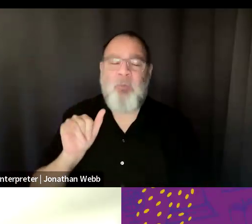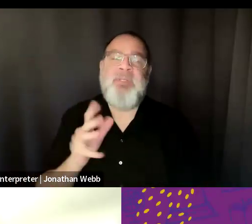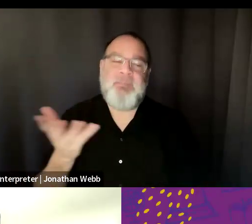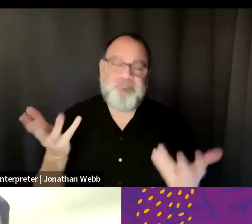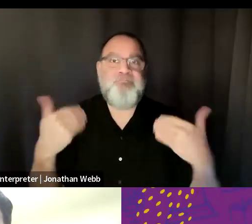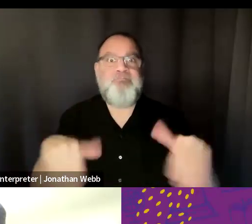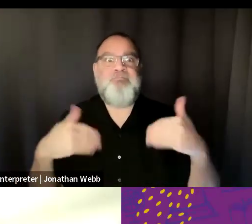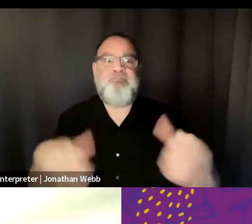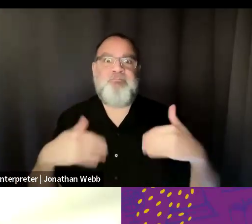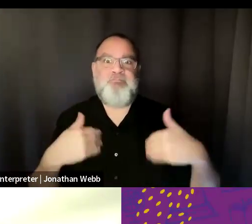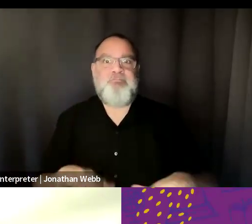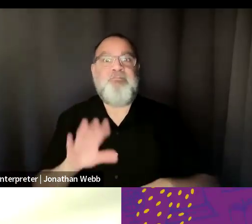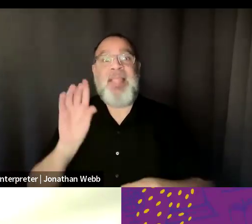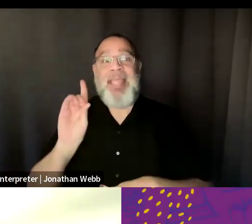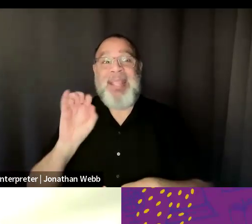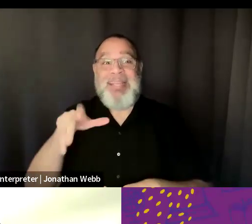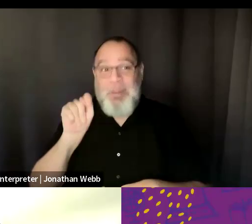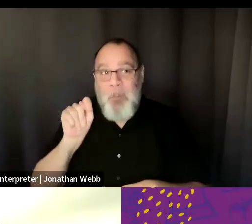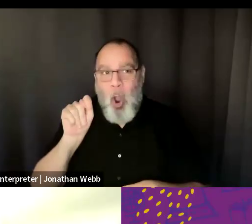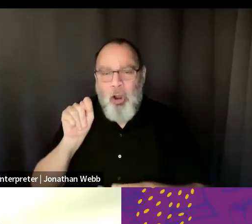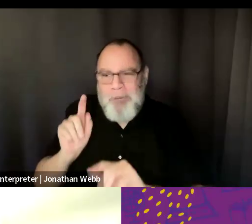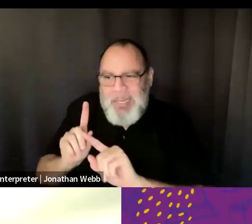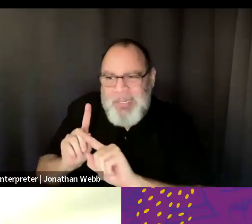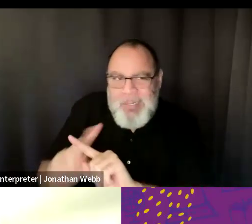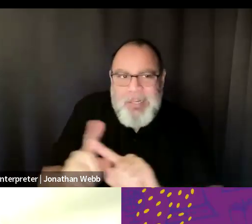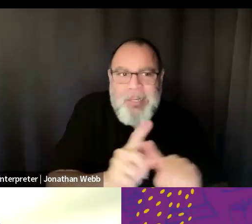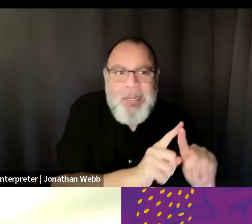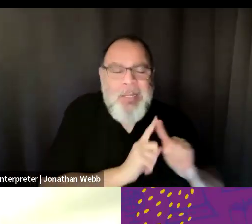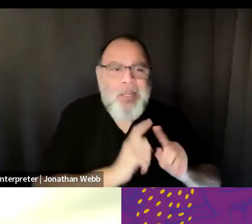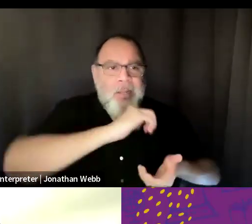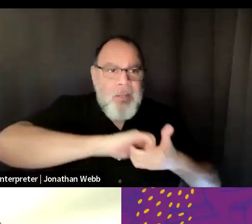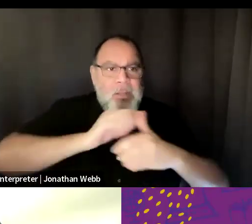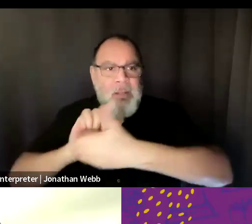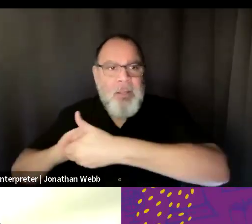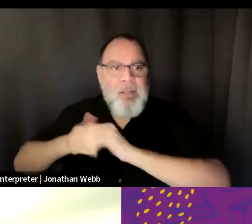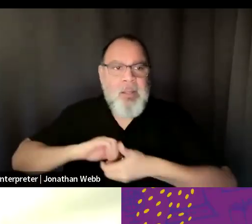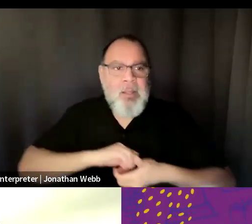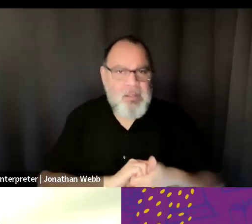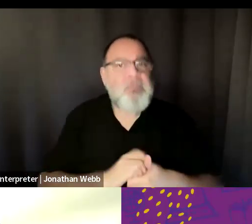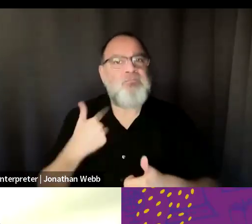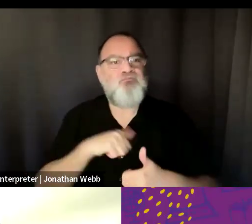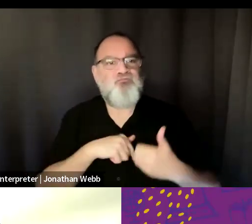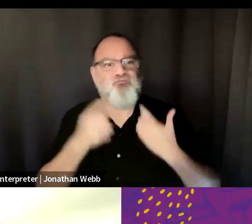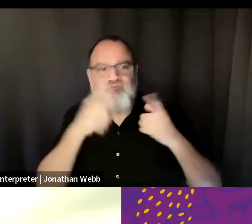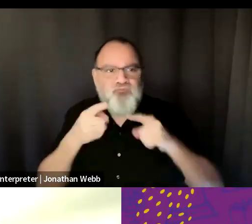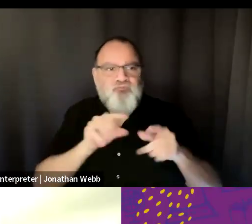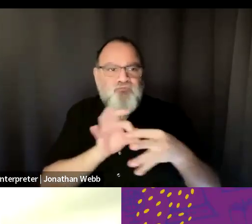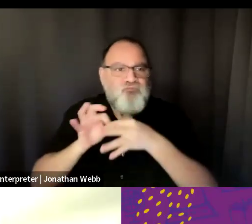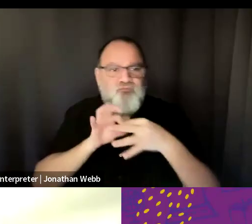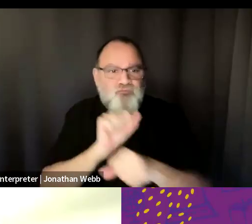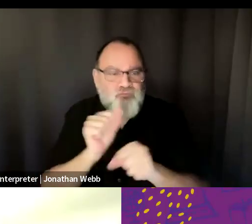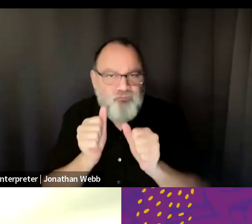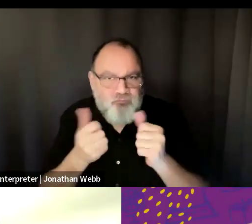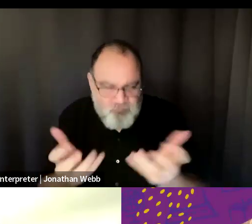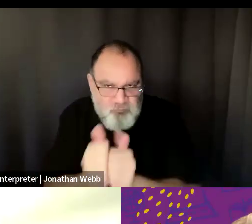with interdepartmental collaboration. So as one of 37 departments in the operation of